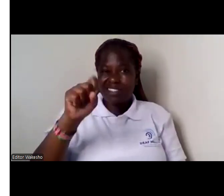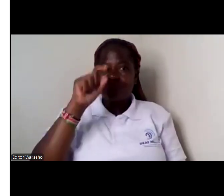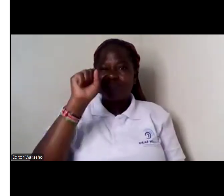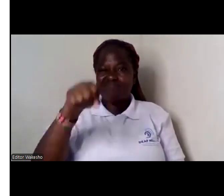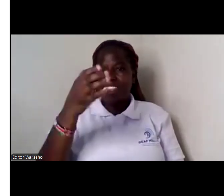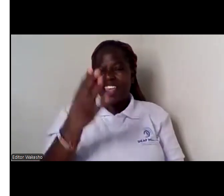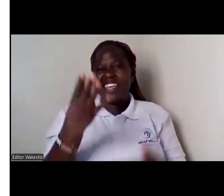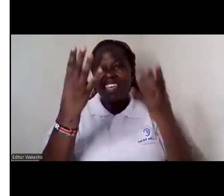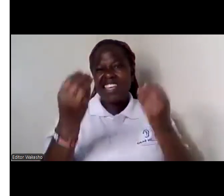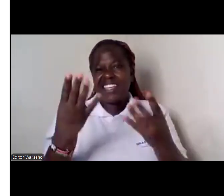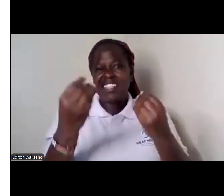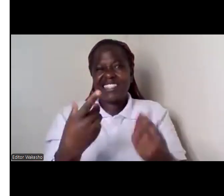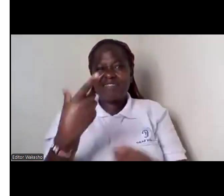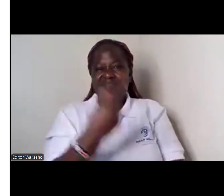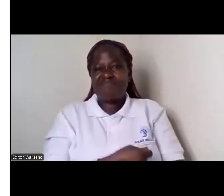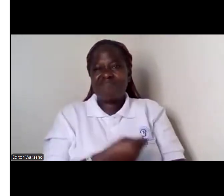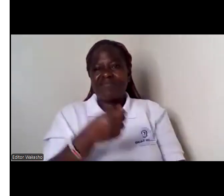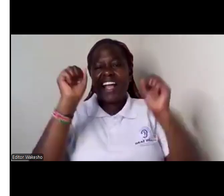cause of infertility.